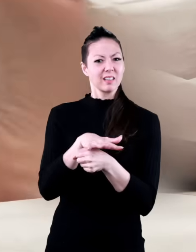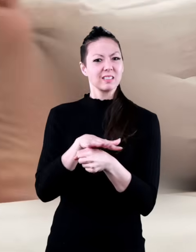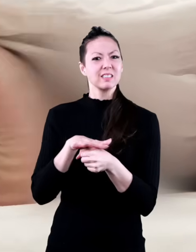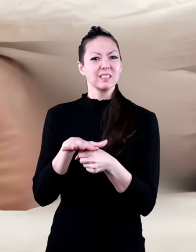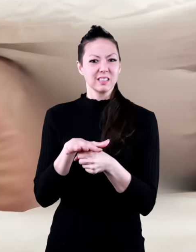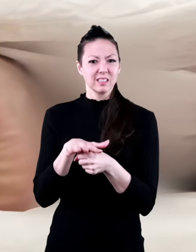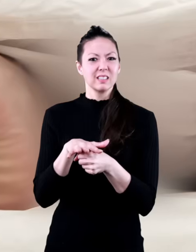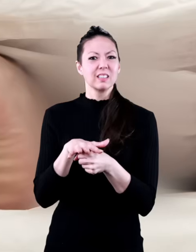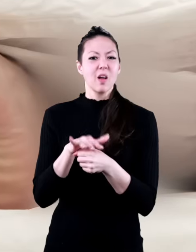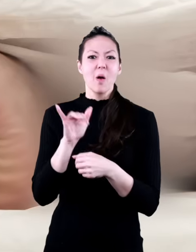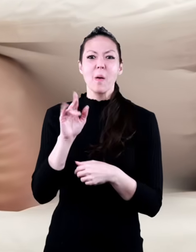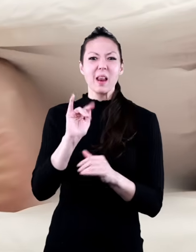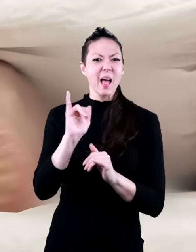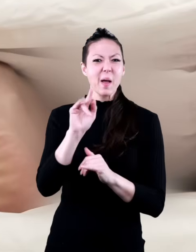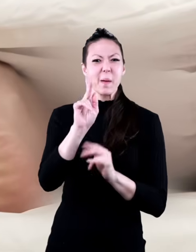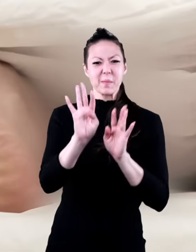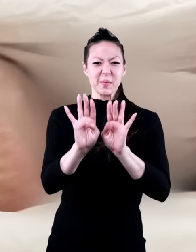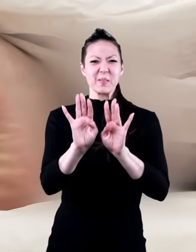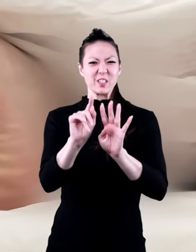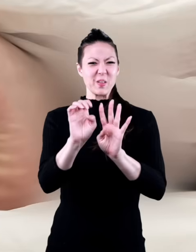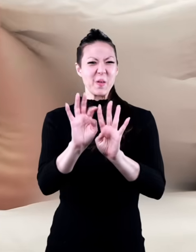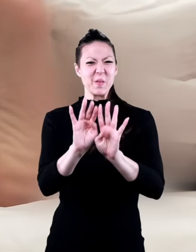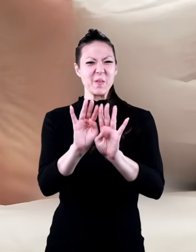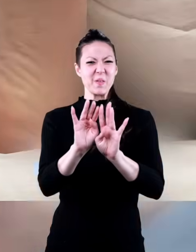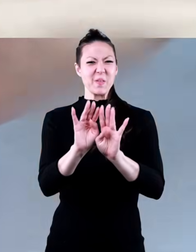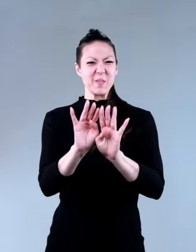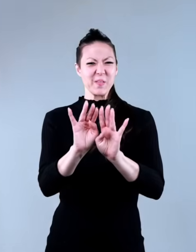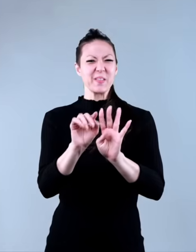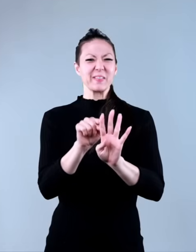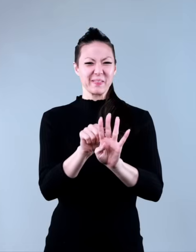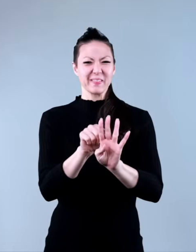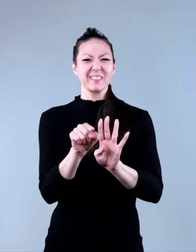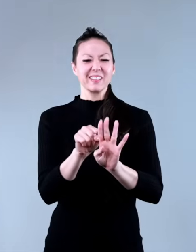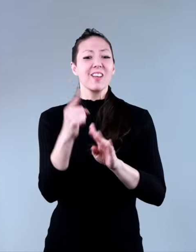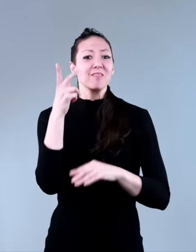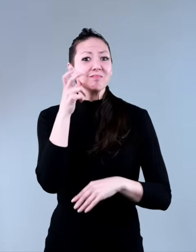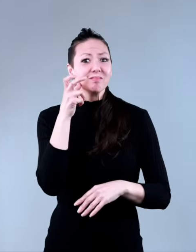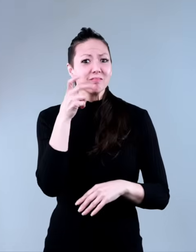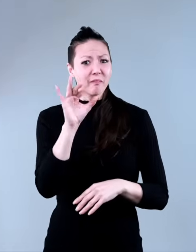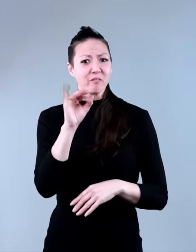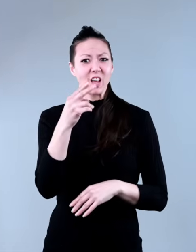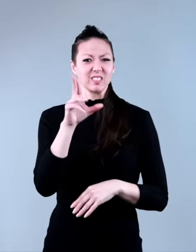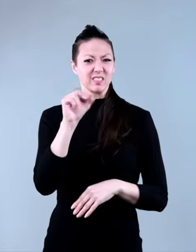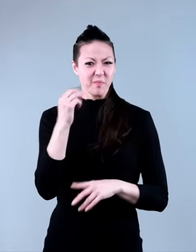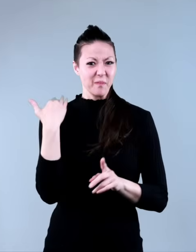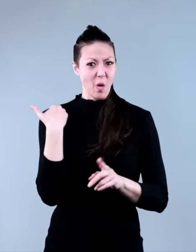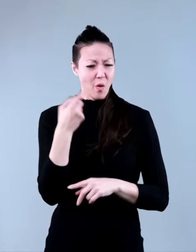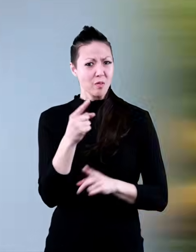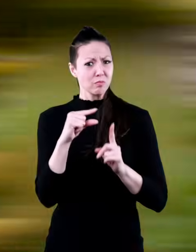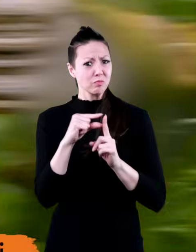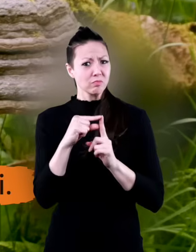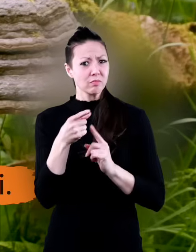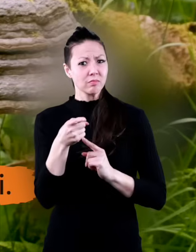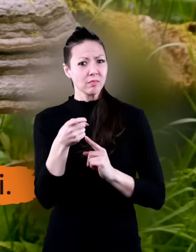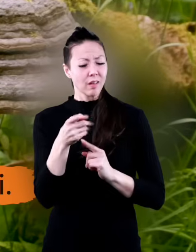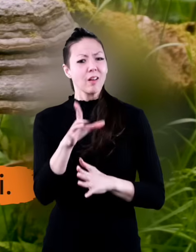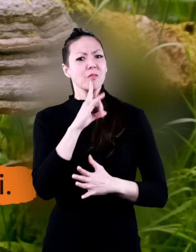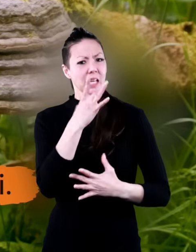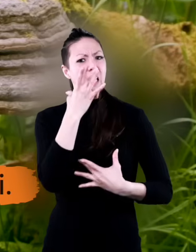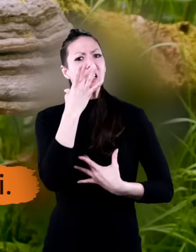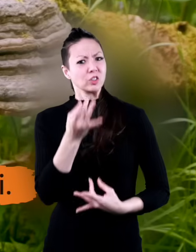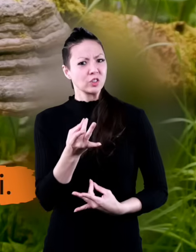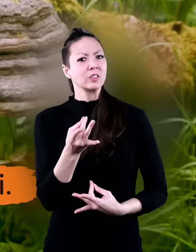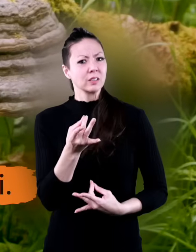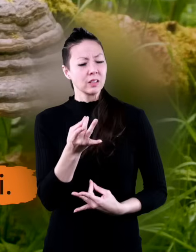like in between a person's toes ever heard of the word fungus before here's an